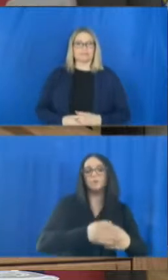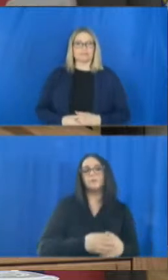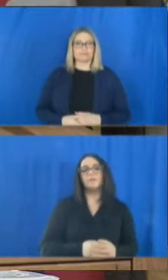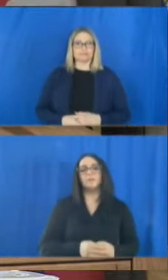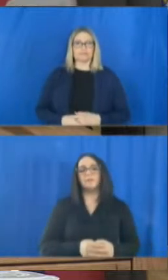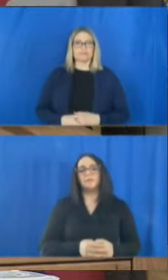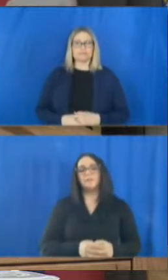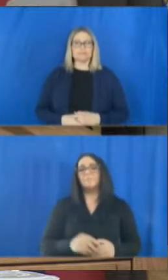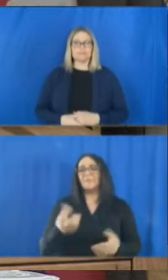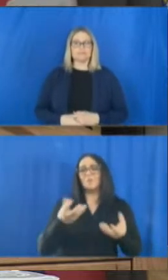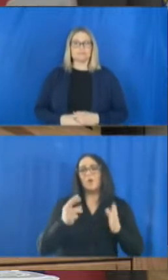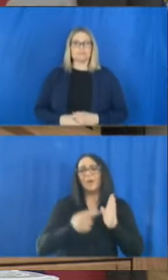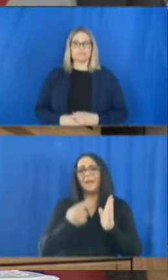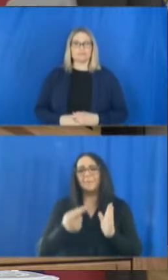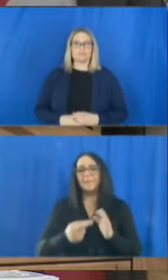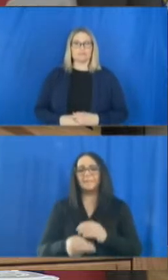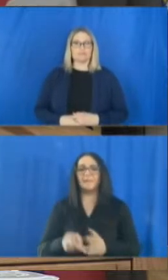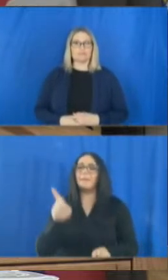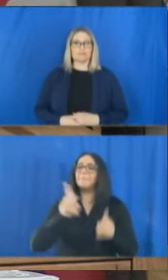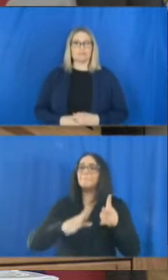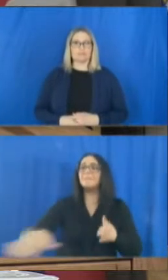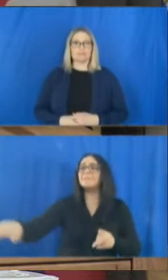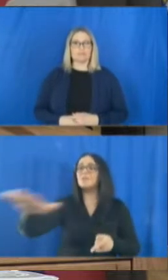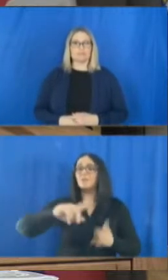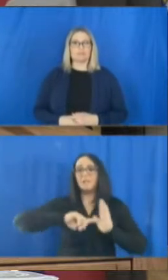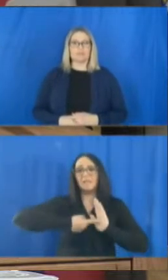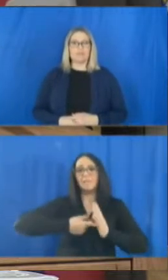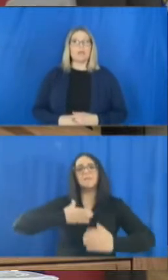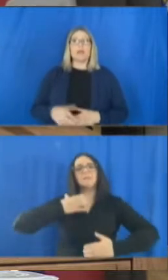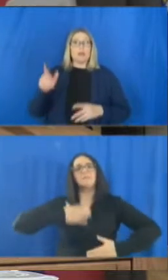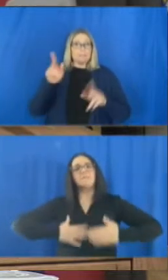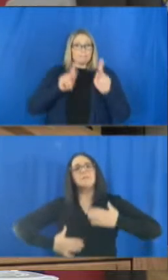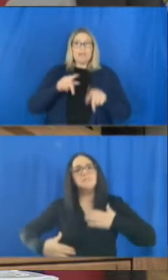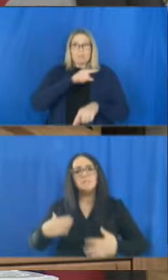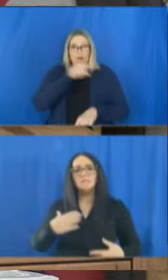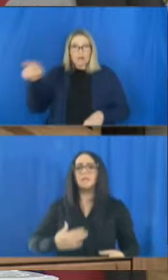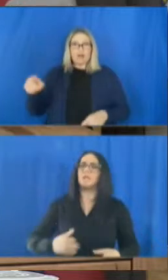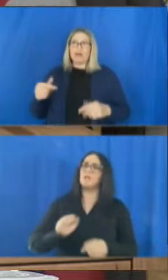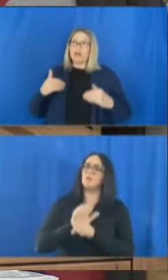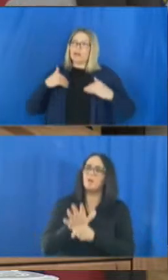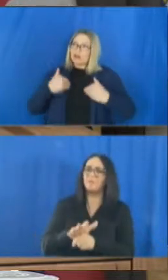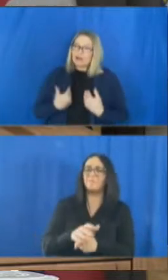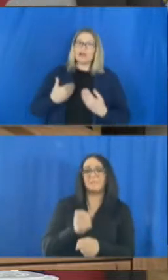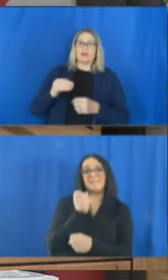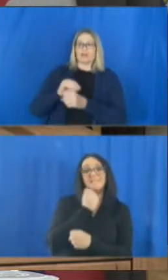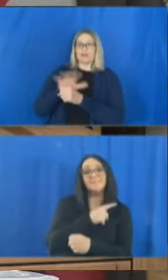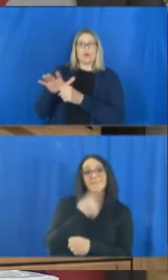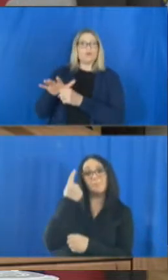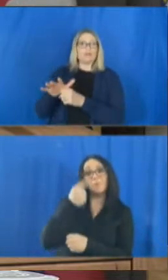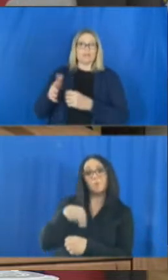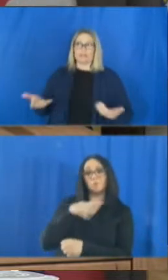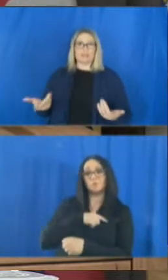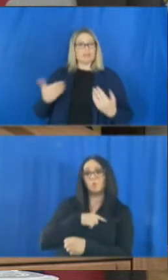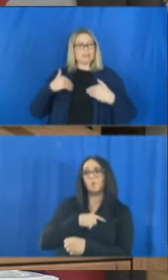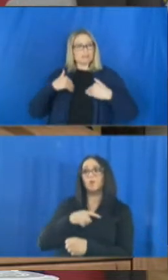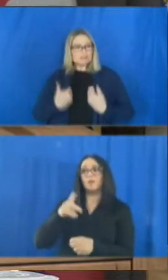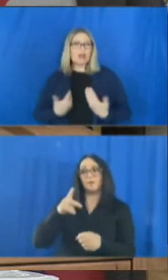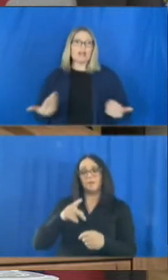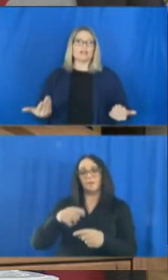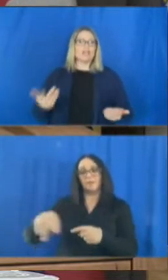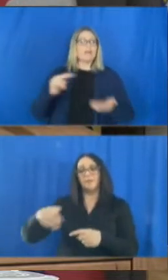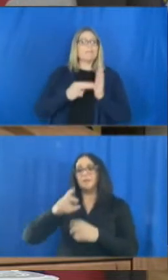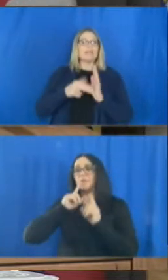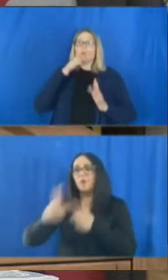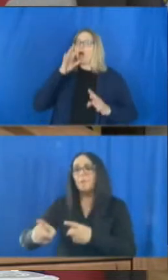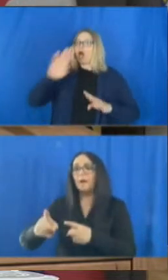risk of getting having situations where the problems becomes, let's say, very